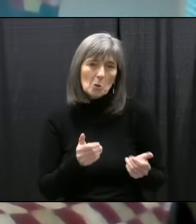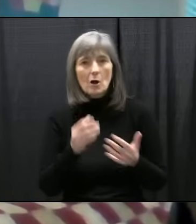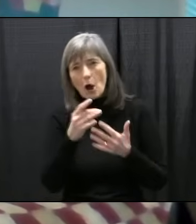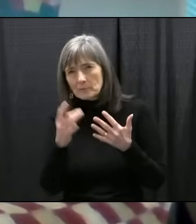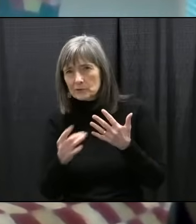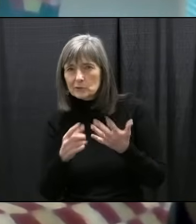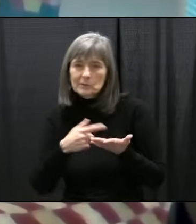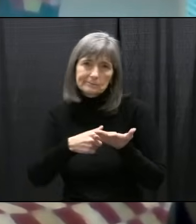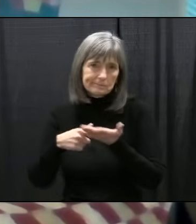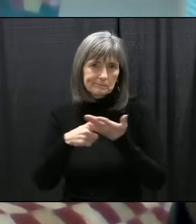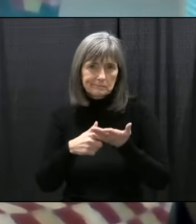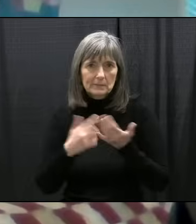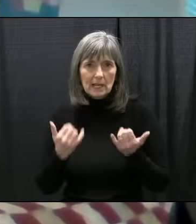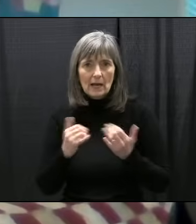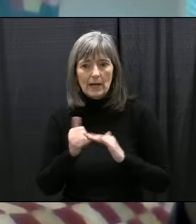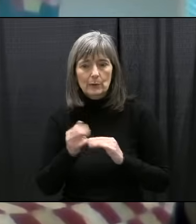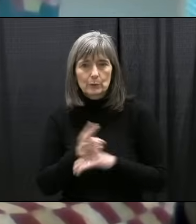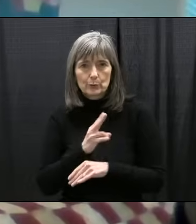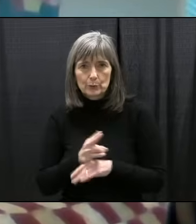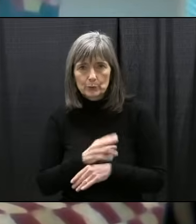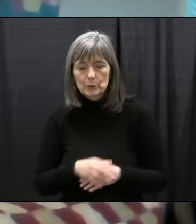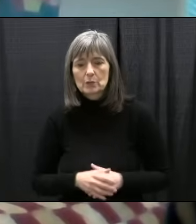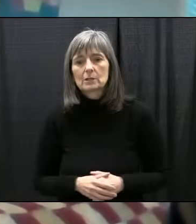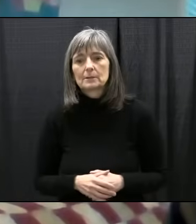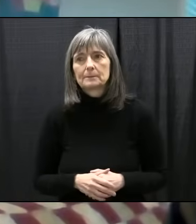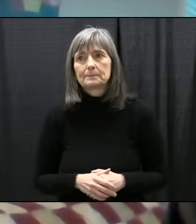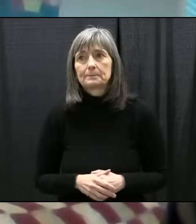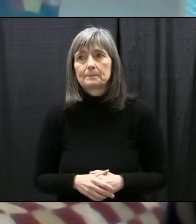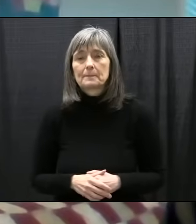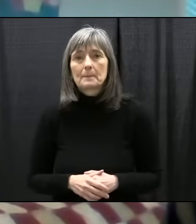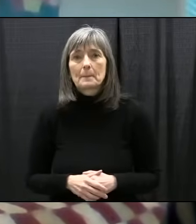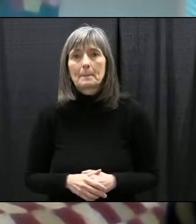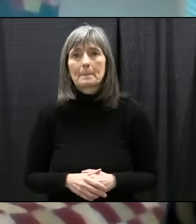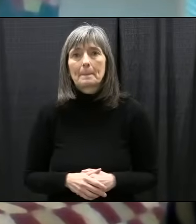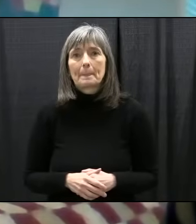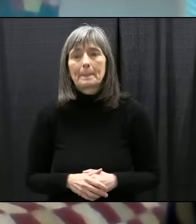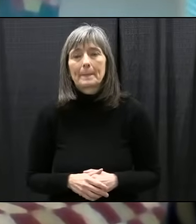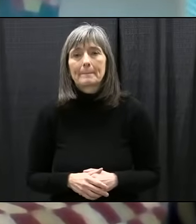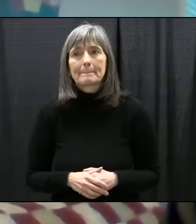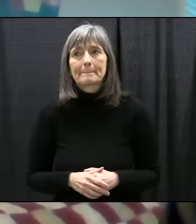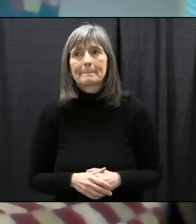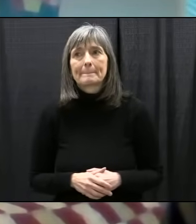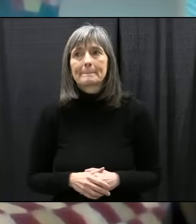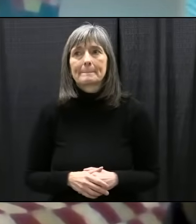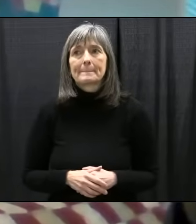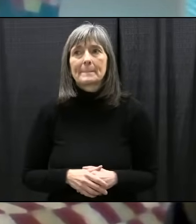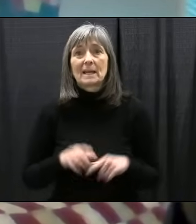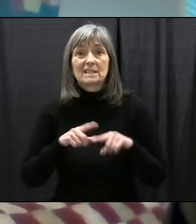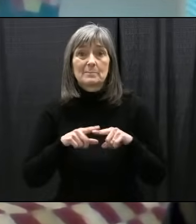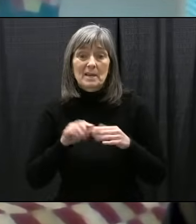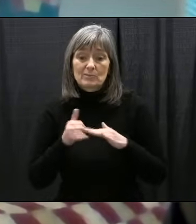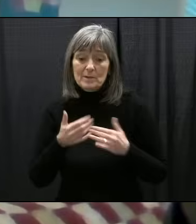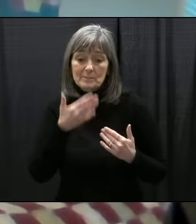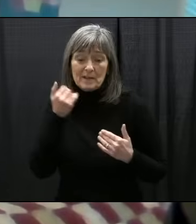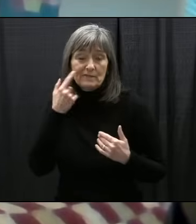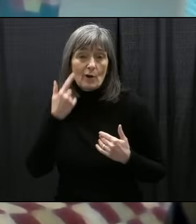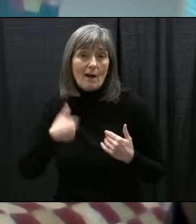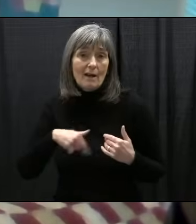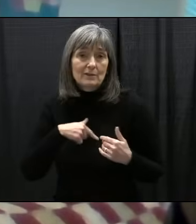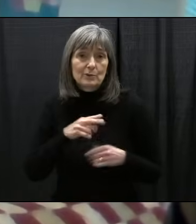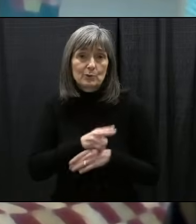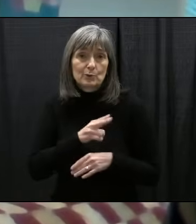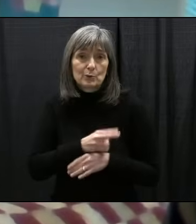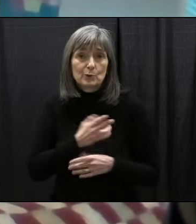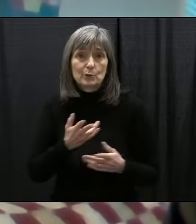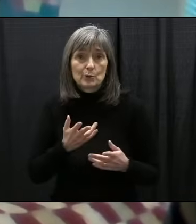and we're certainly looking into all of them to see what's the best way to use them for us. And we'll